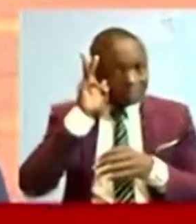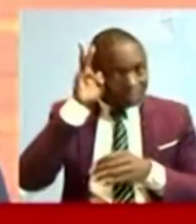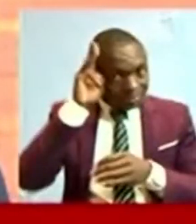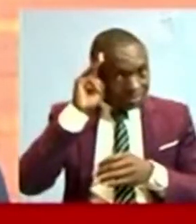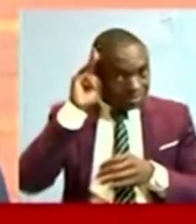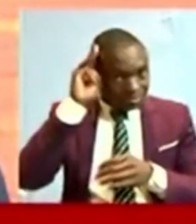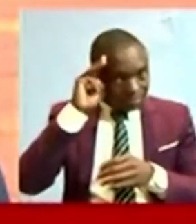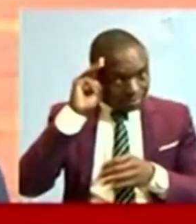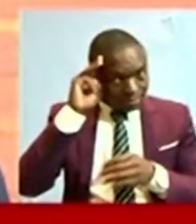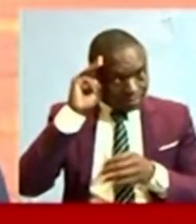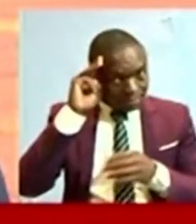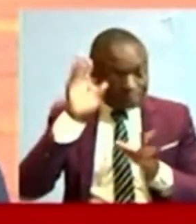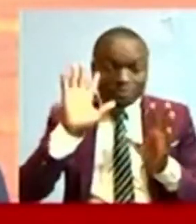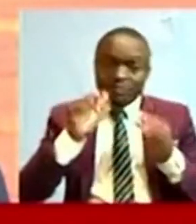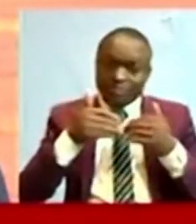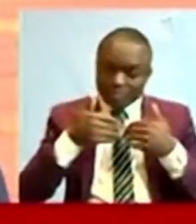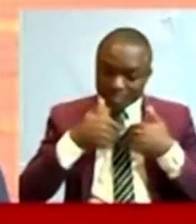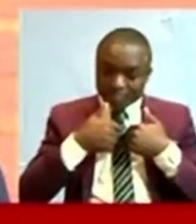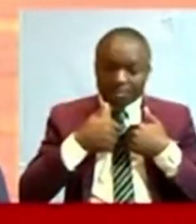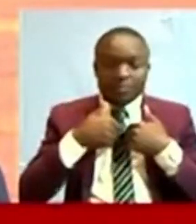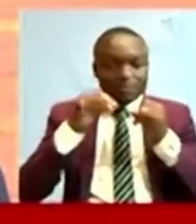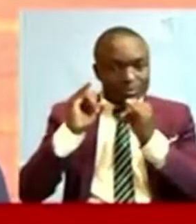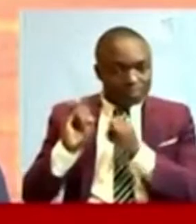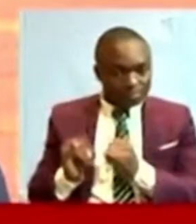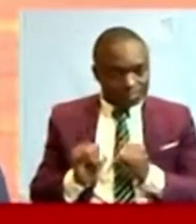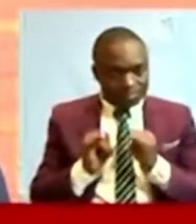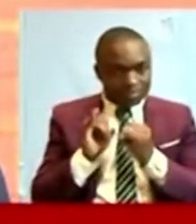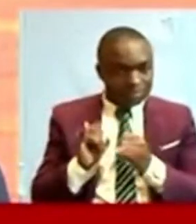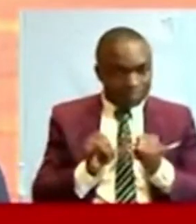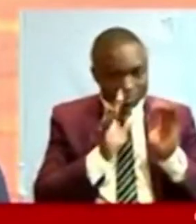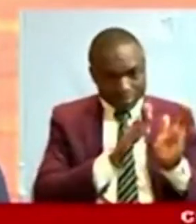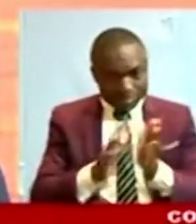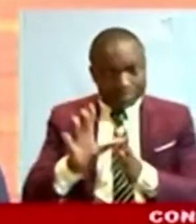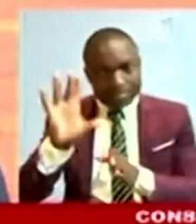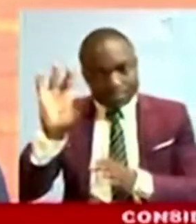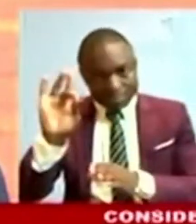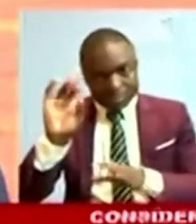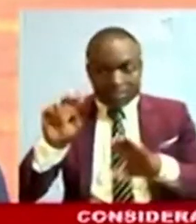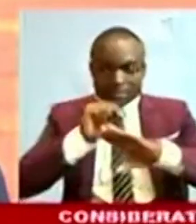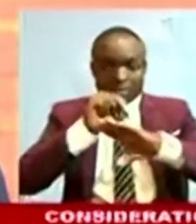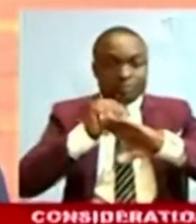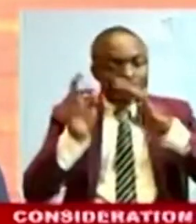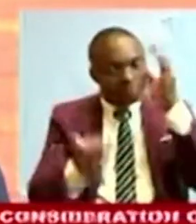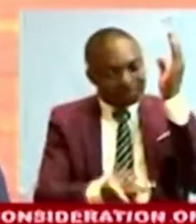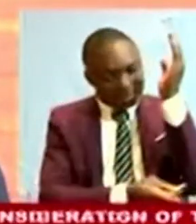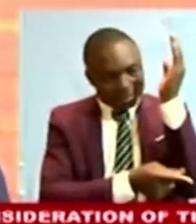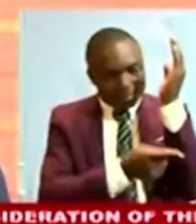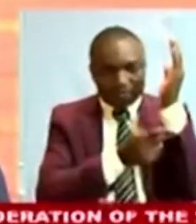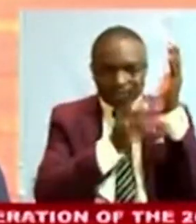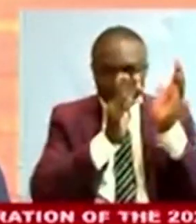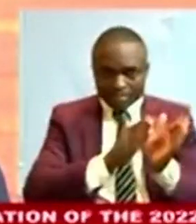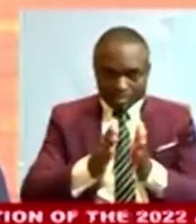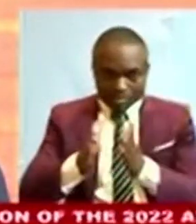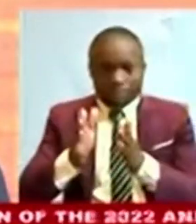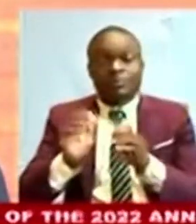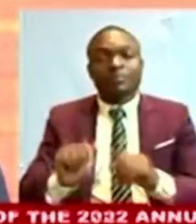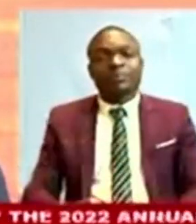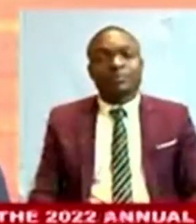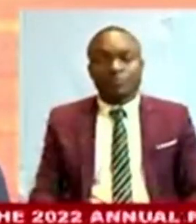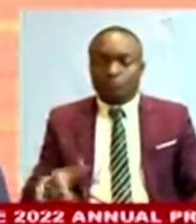had sight of an implementation plan for the 8th National Development Plan and did